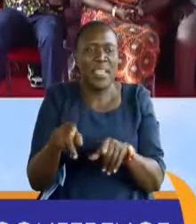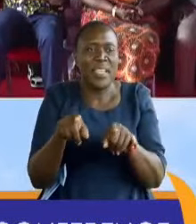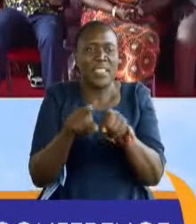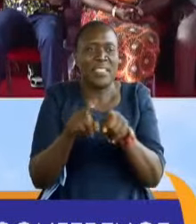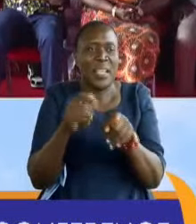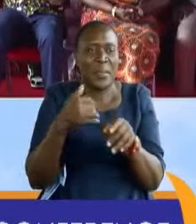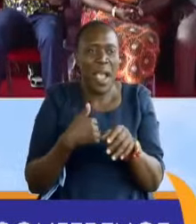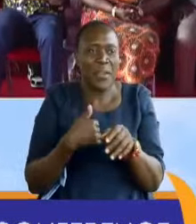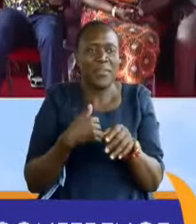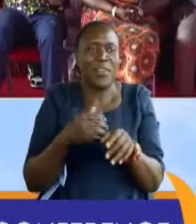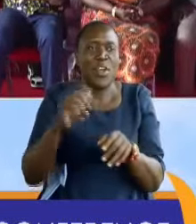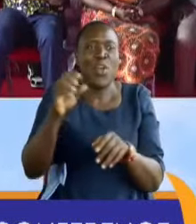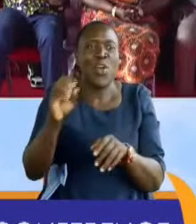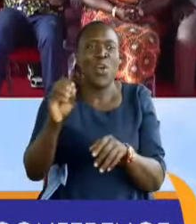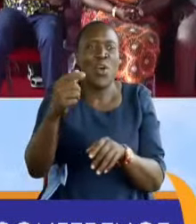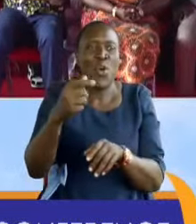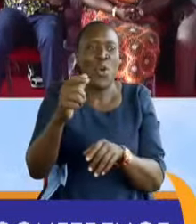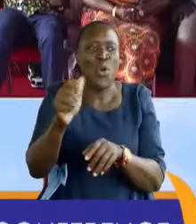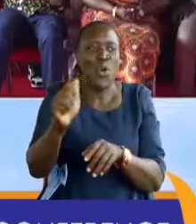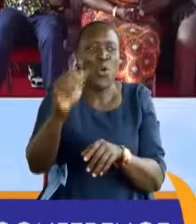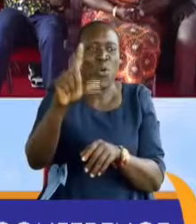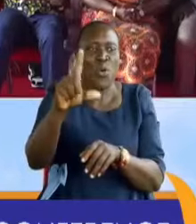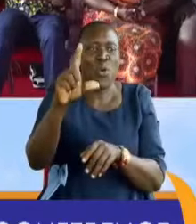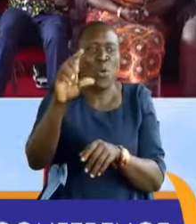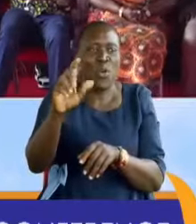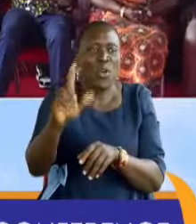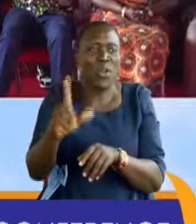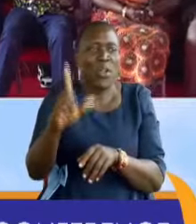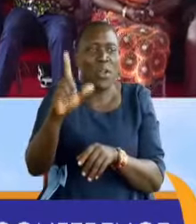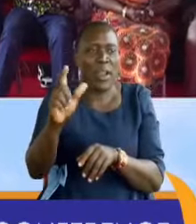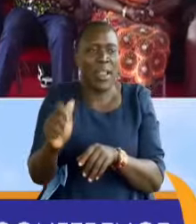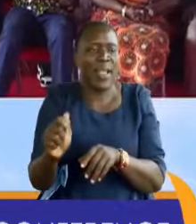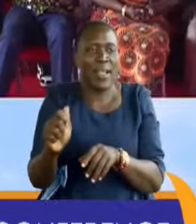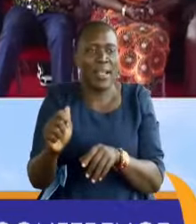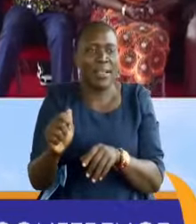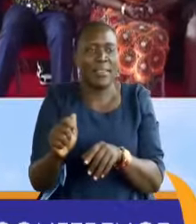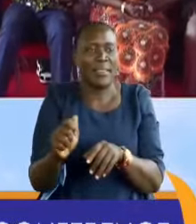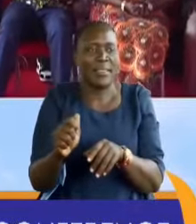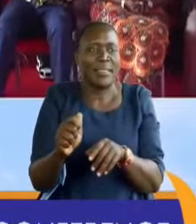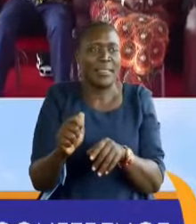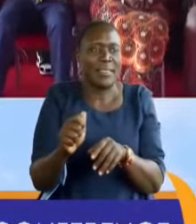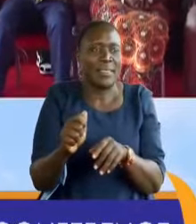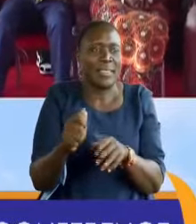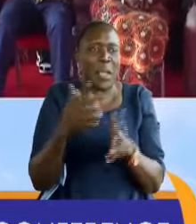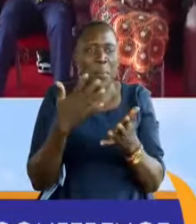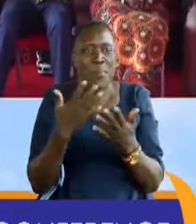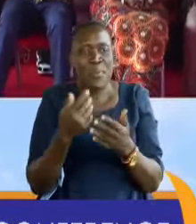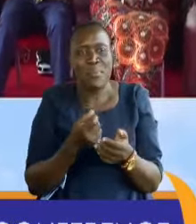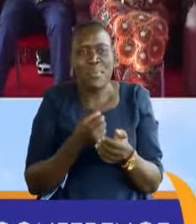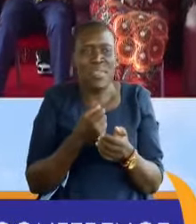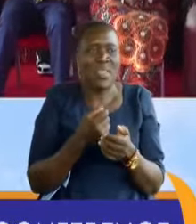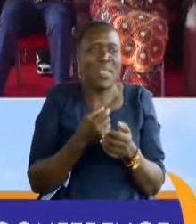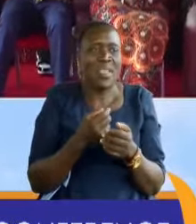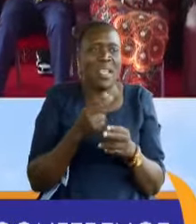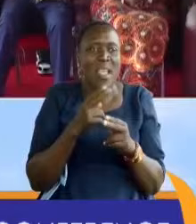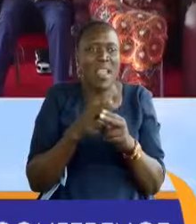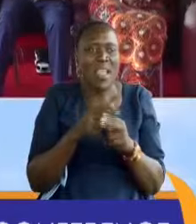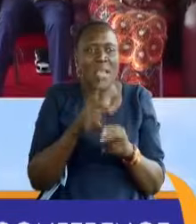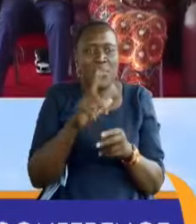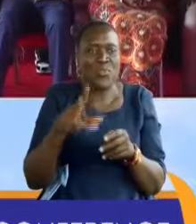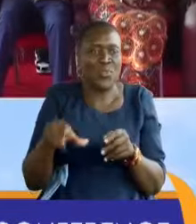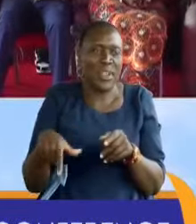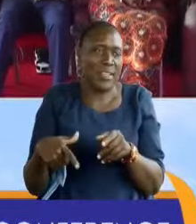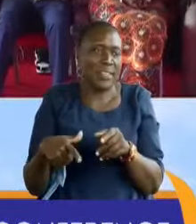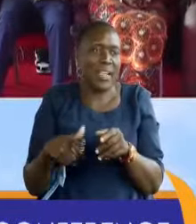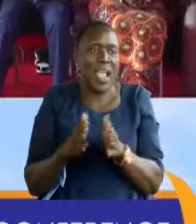Beatrice Ogola. You may be mentioned again by my brother Senator Moses Otieno Kajwang, but